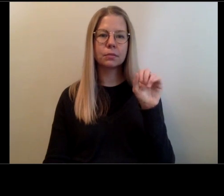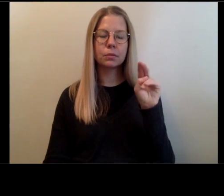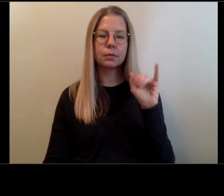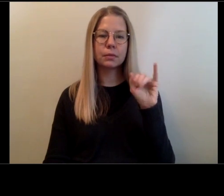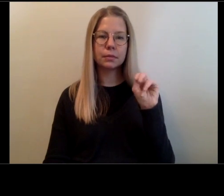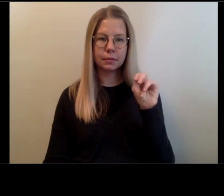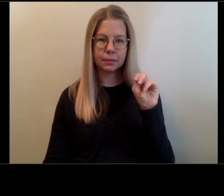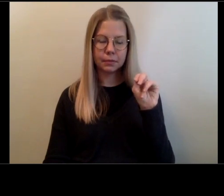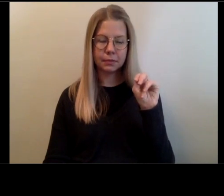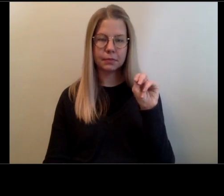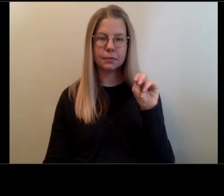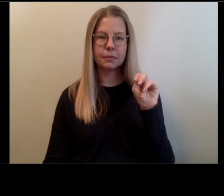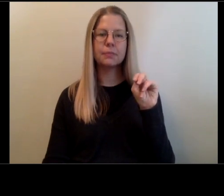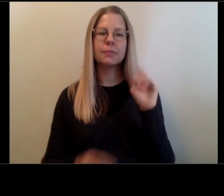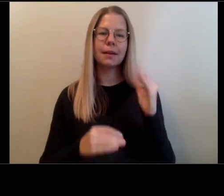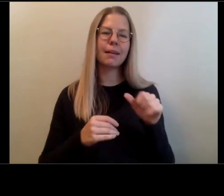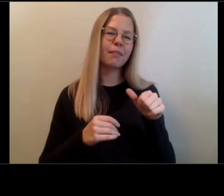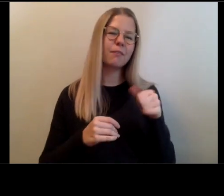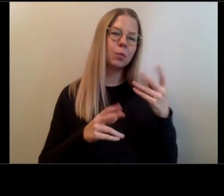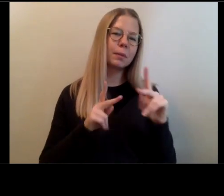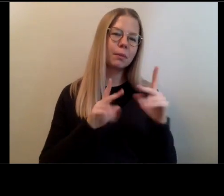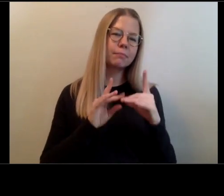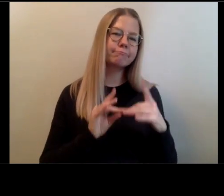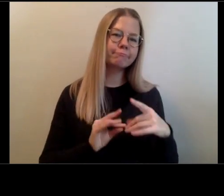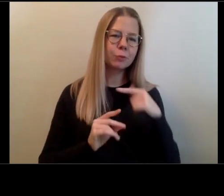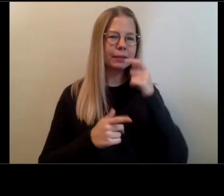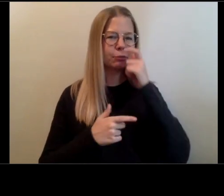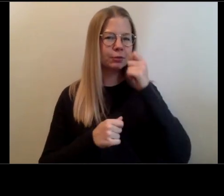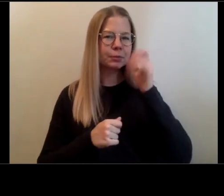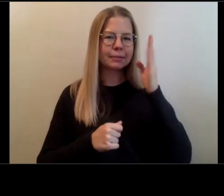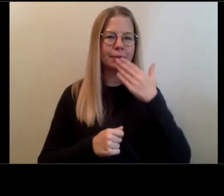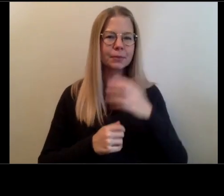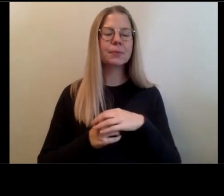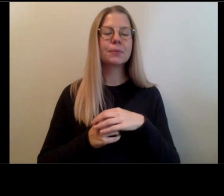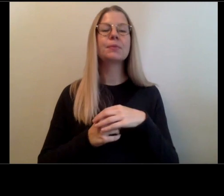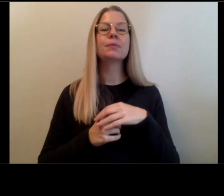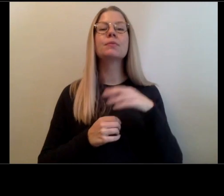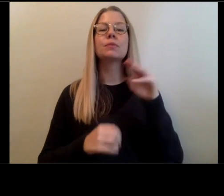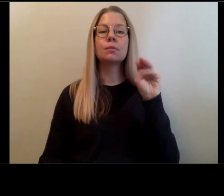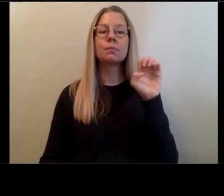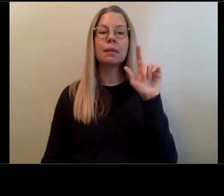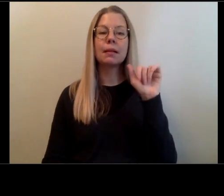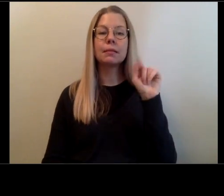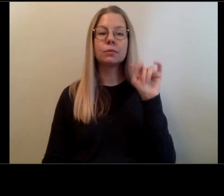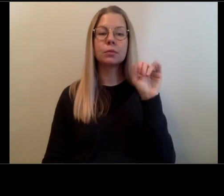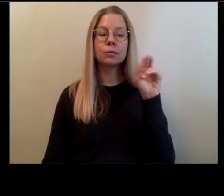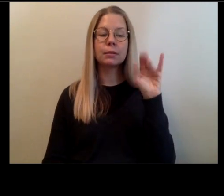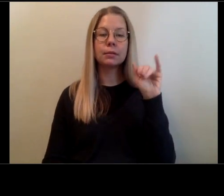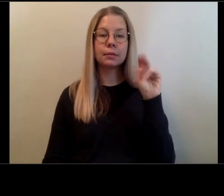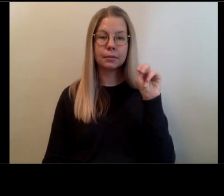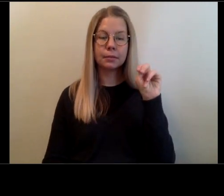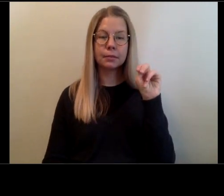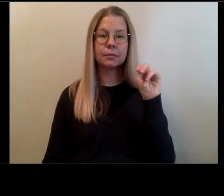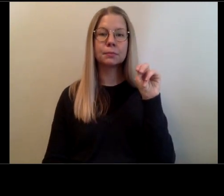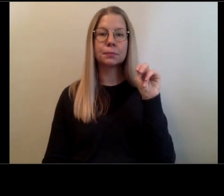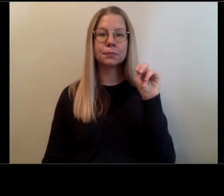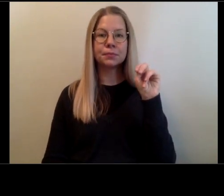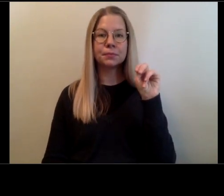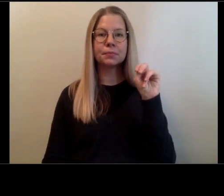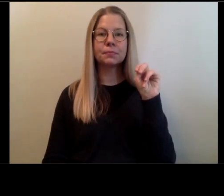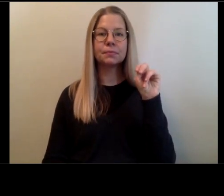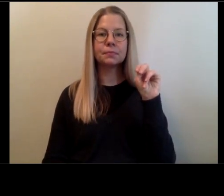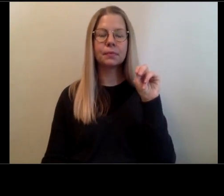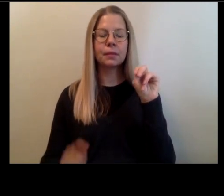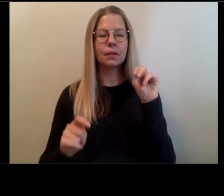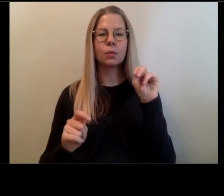interesting presentation. I'm seeing a few of those. Thank you for that. So the melatonin question is an absolutely